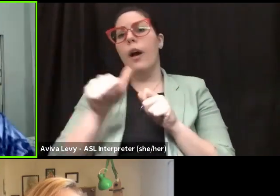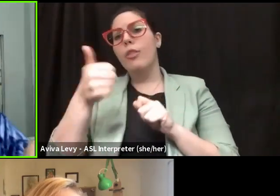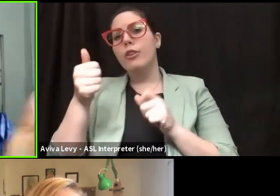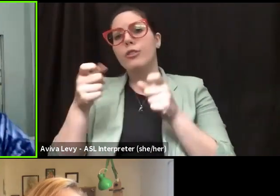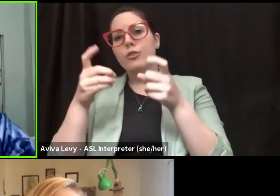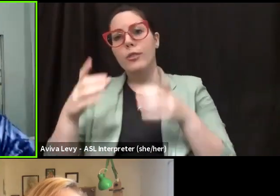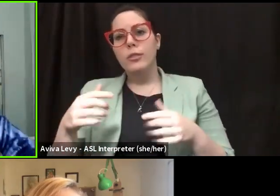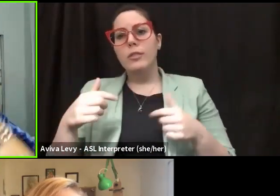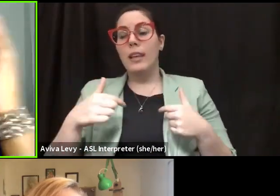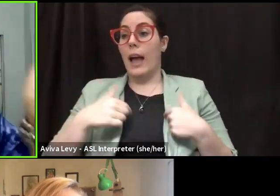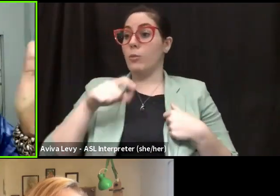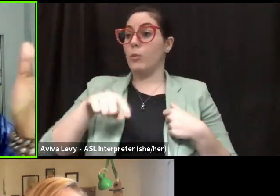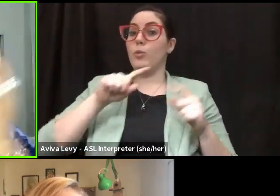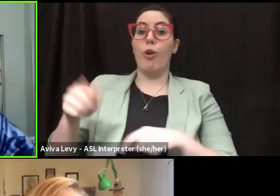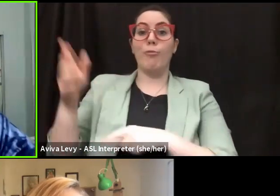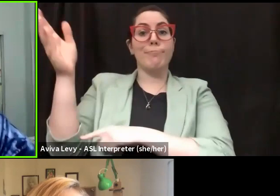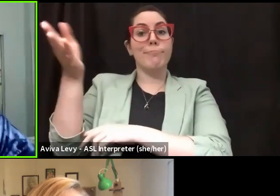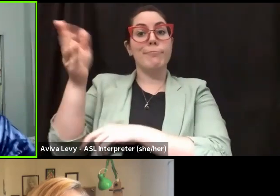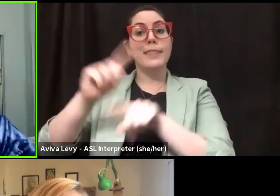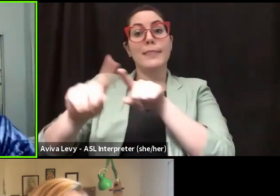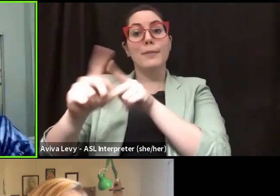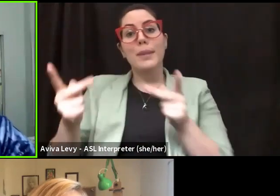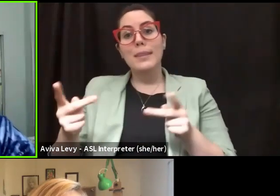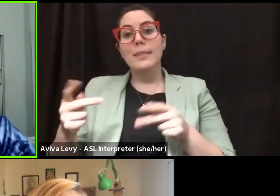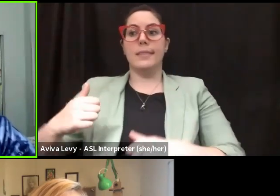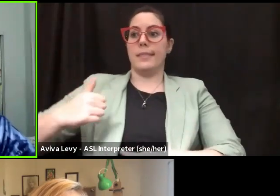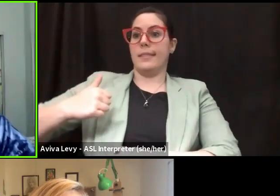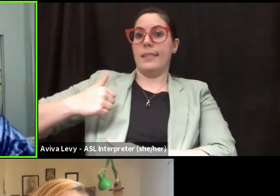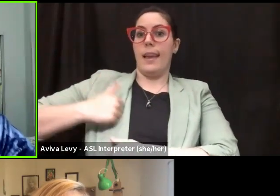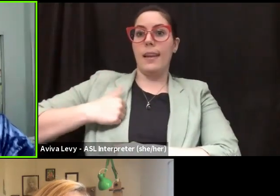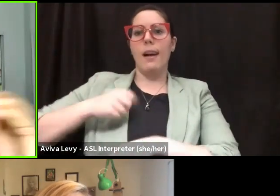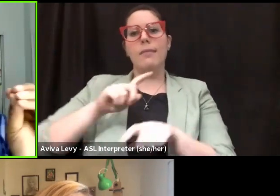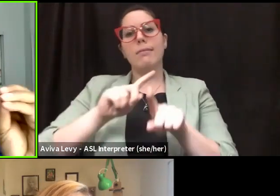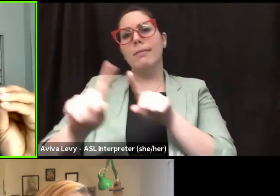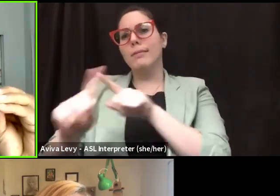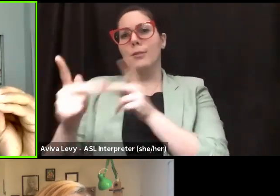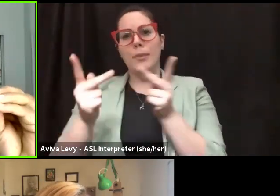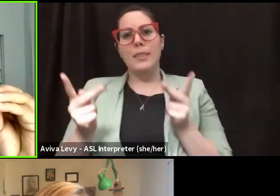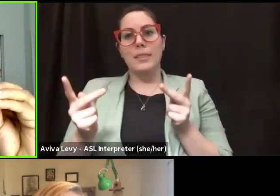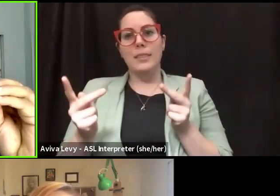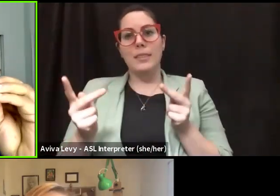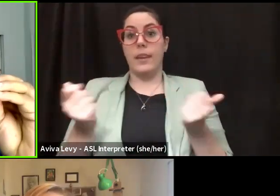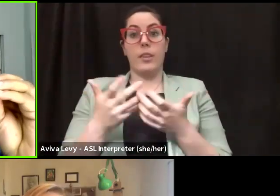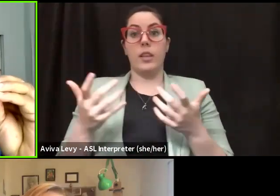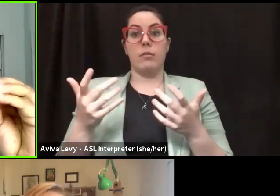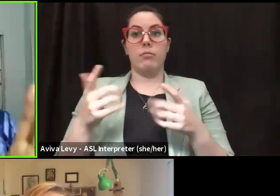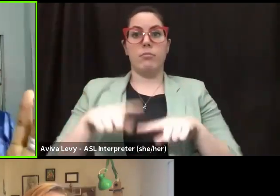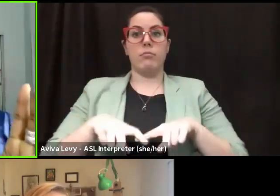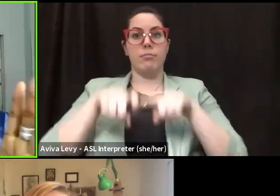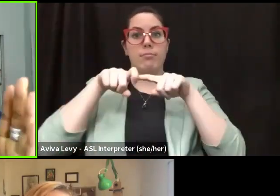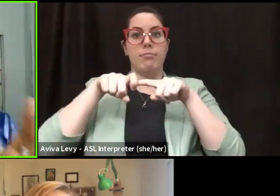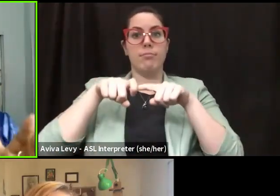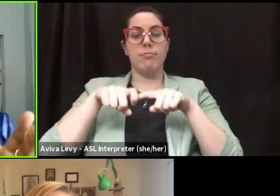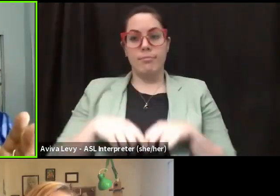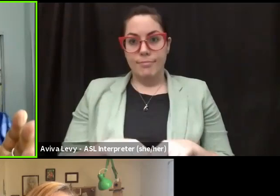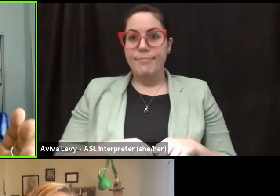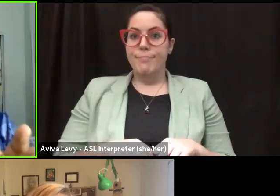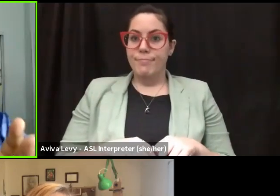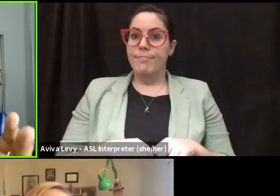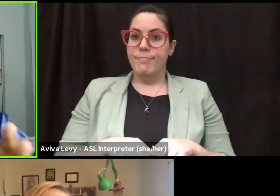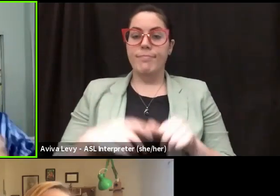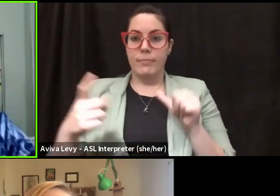on speaking engagements. I had Canada, to look forward to, and everything just stopped. So that was the